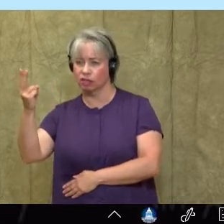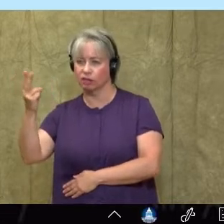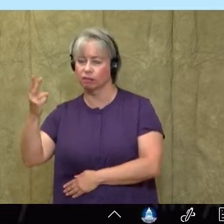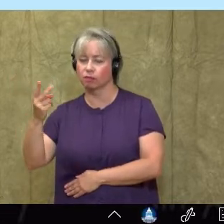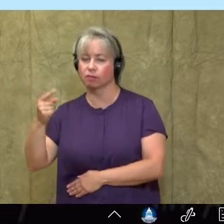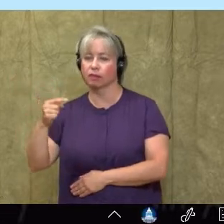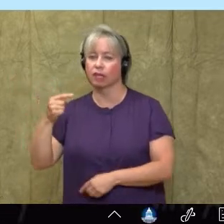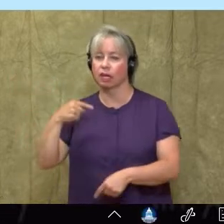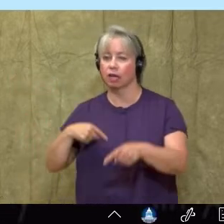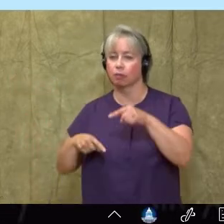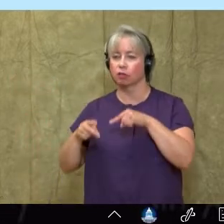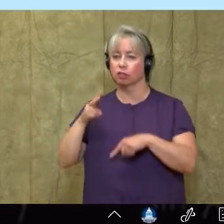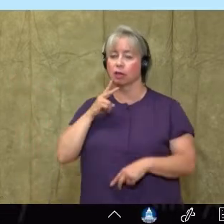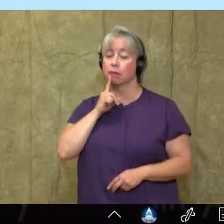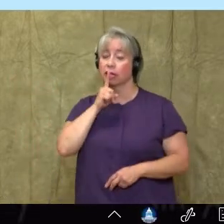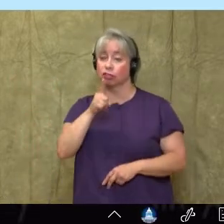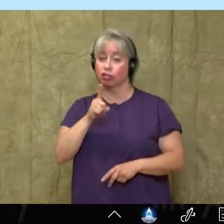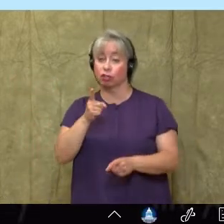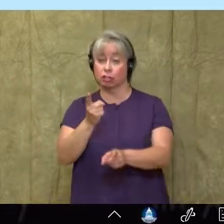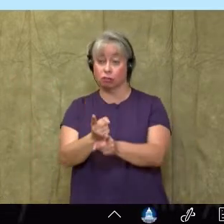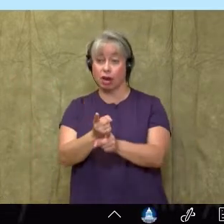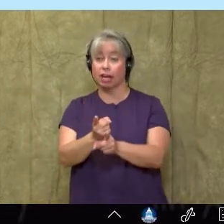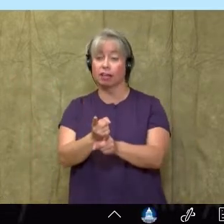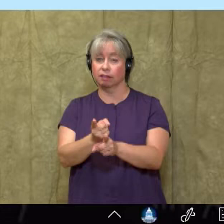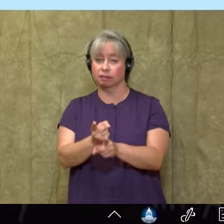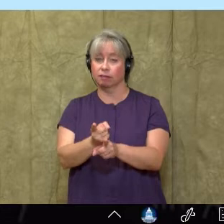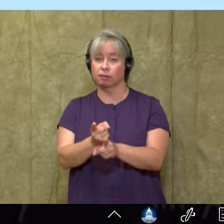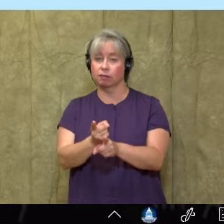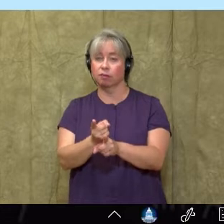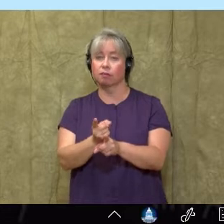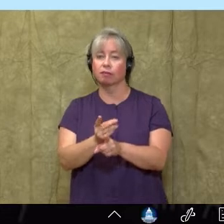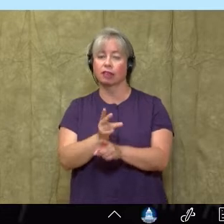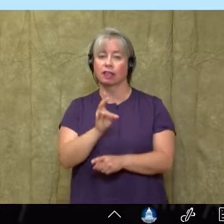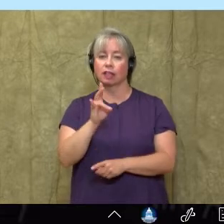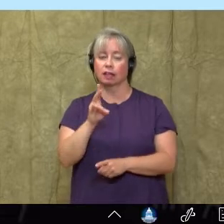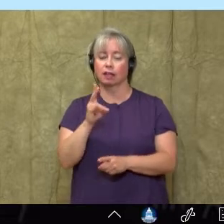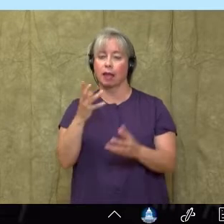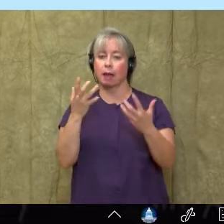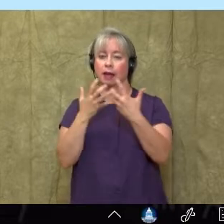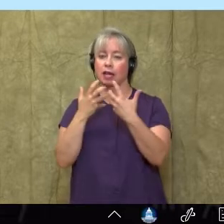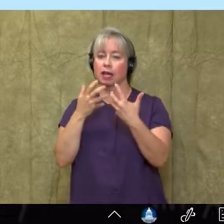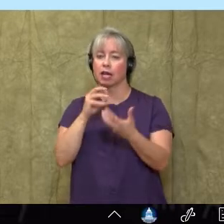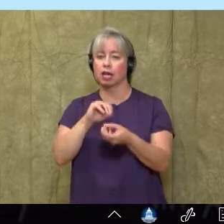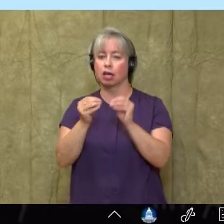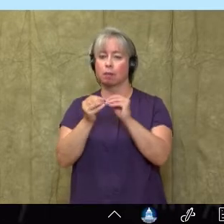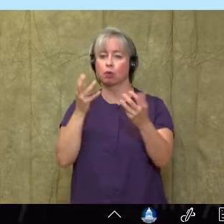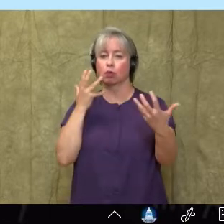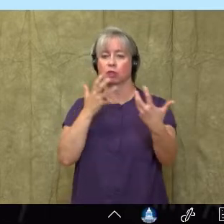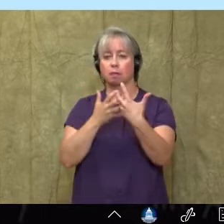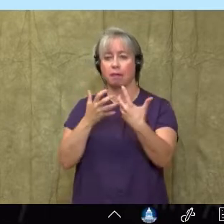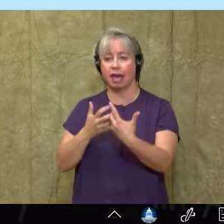back just to make sure I have it correct. We have 7x squared, or not x squared, but x sub,